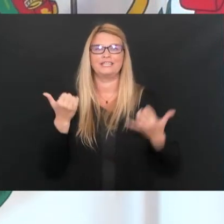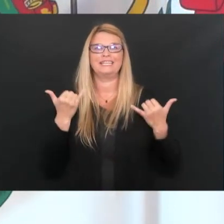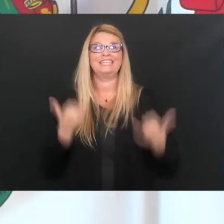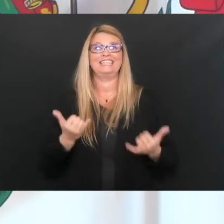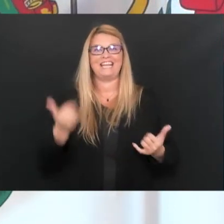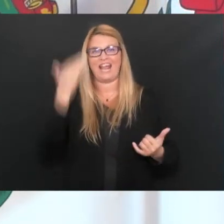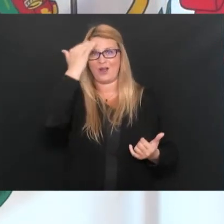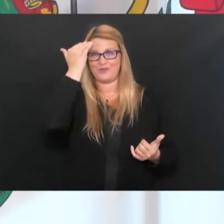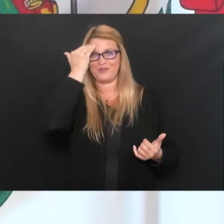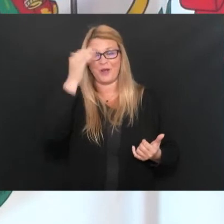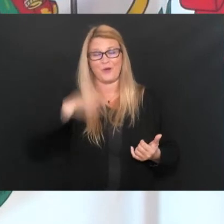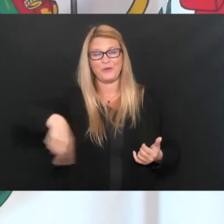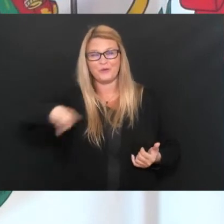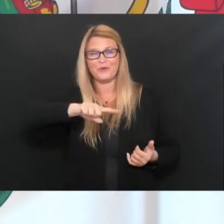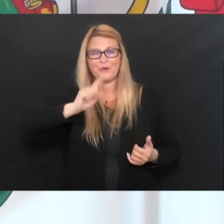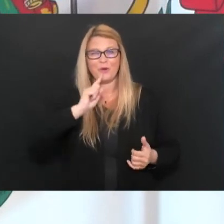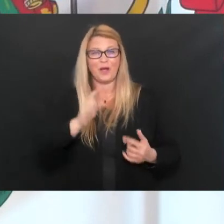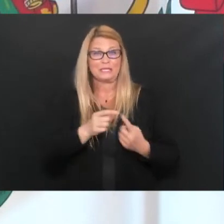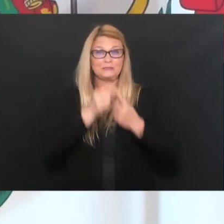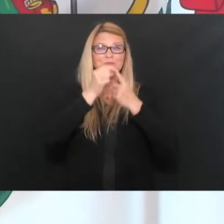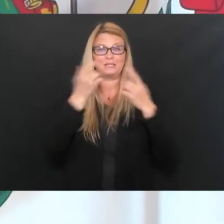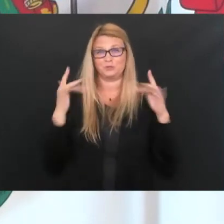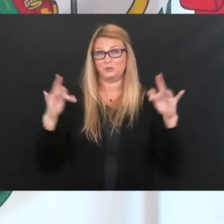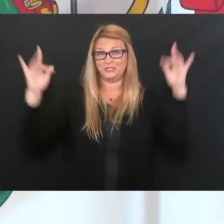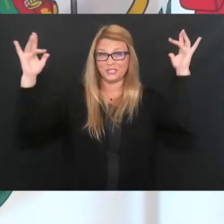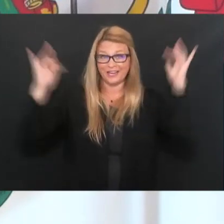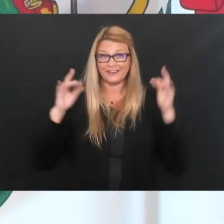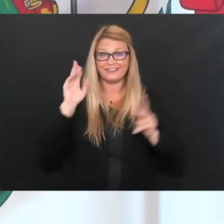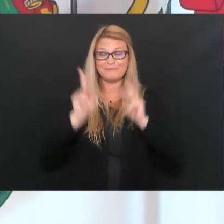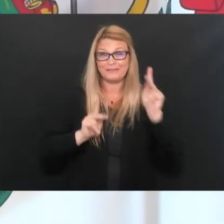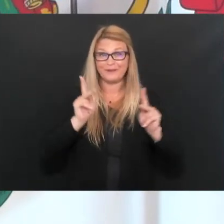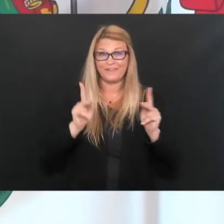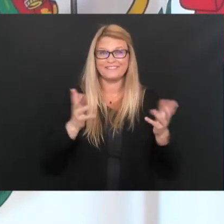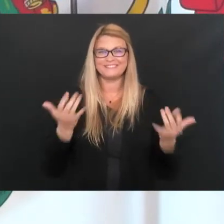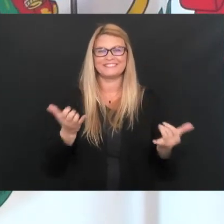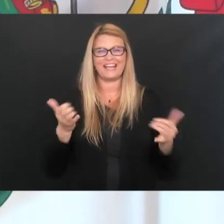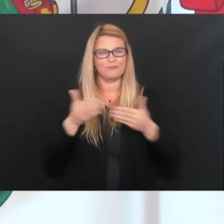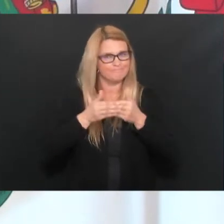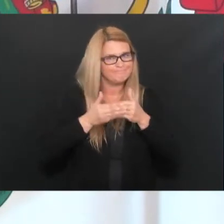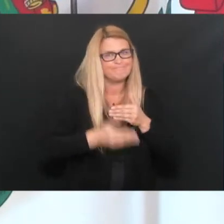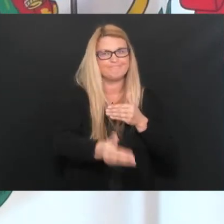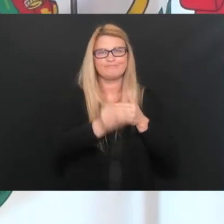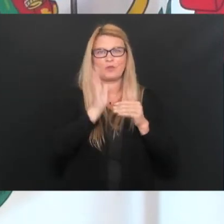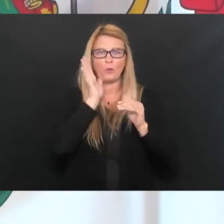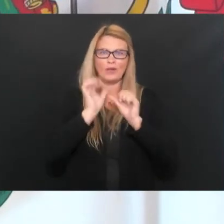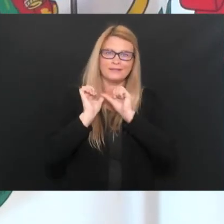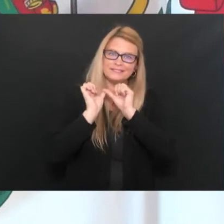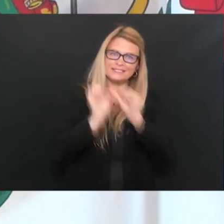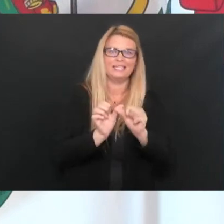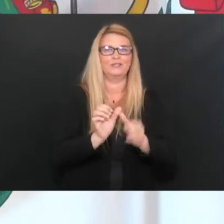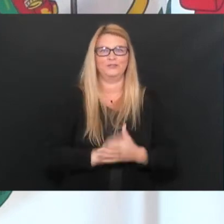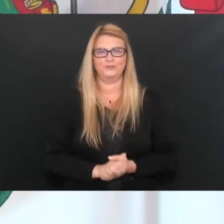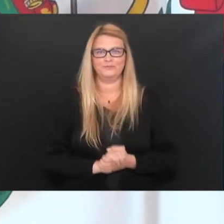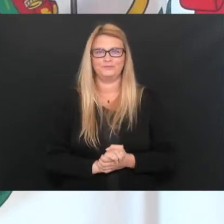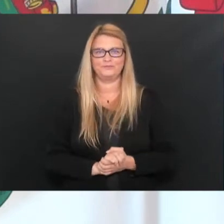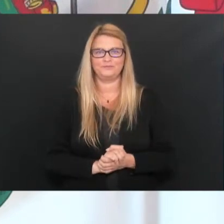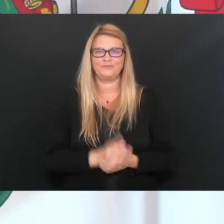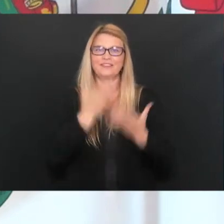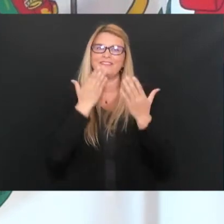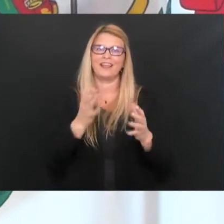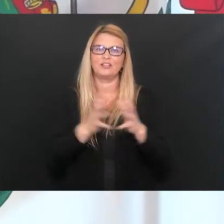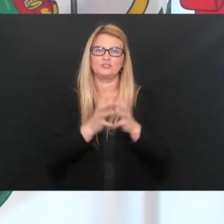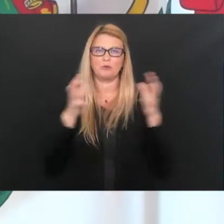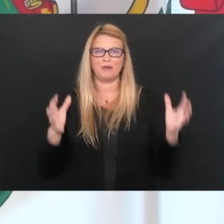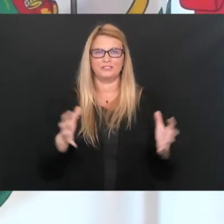the diamond in the rough they missed, and we want to keep them thinking just that. So let's just keep knocking it out of the park, West Virginia. Thank you